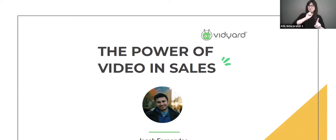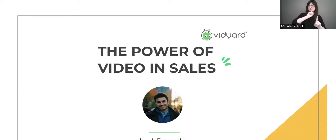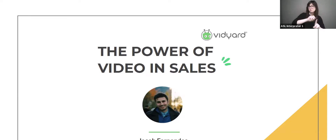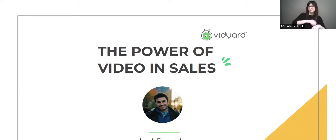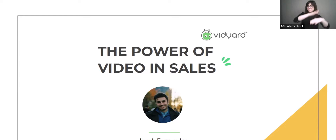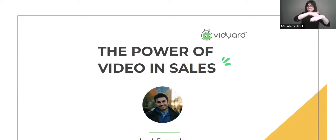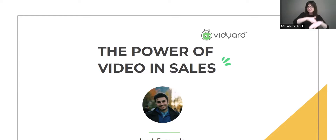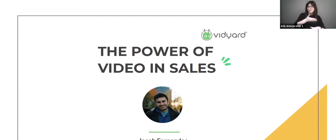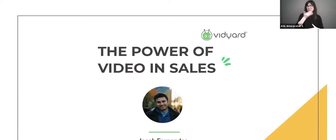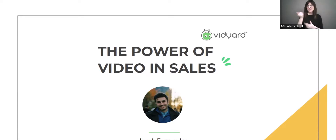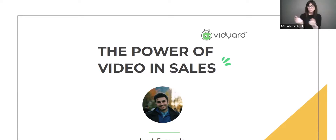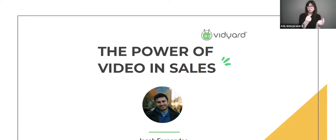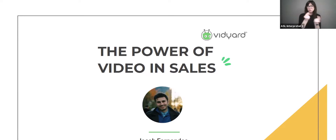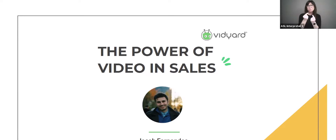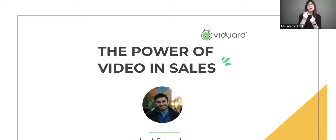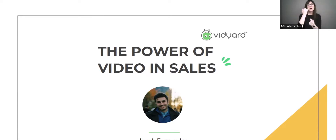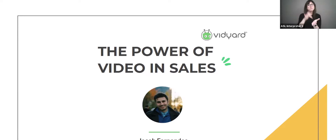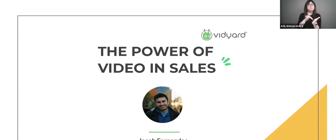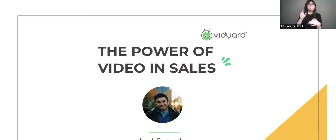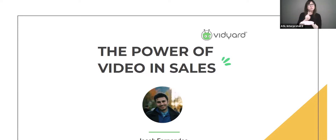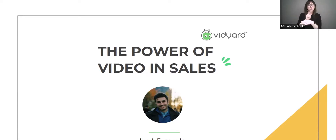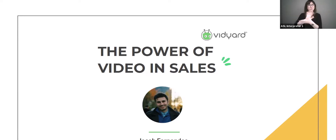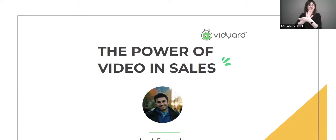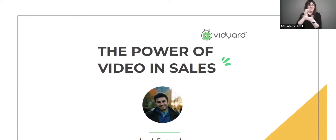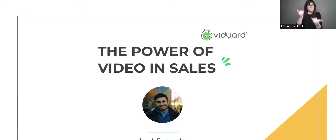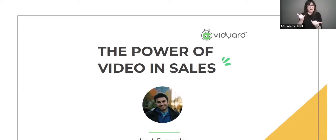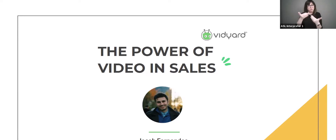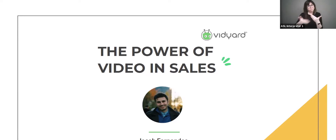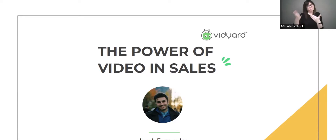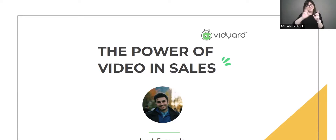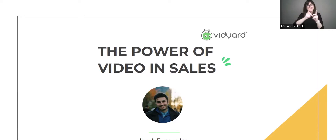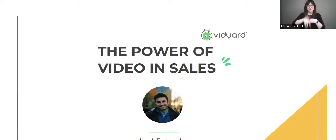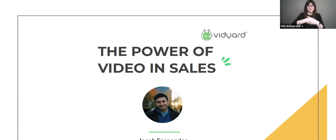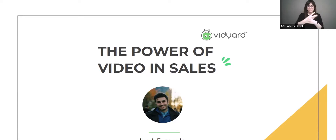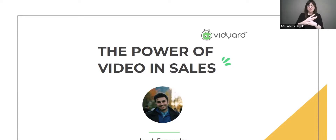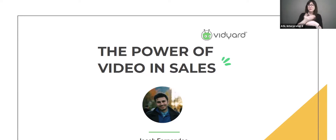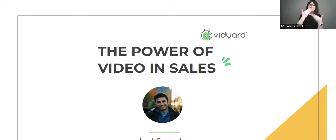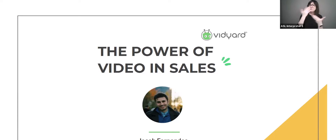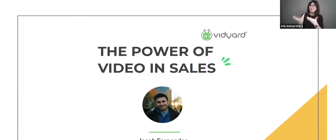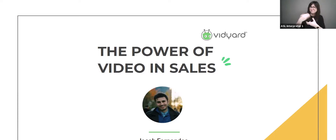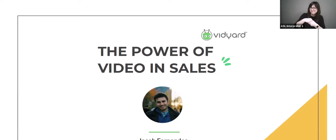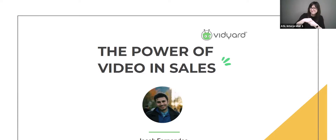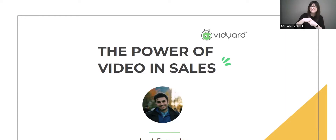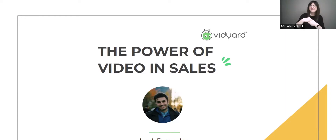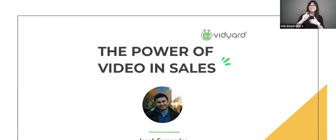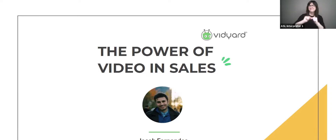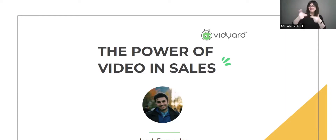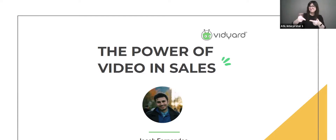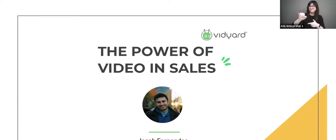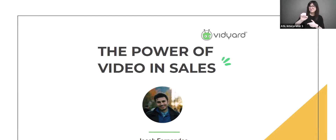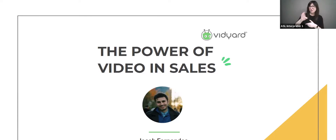best practices when using video in today's digital world. Thank you for joining us. Over to you, Jacob.